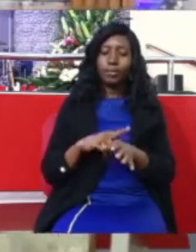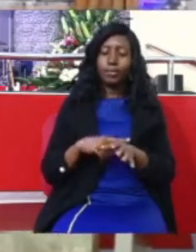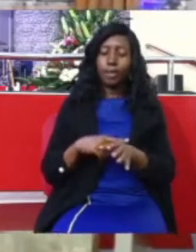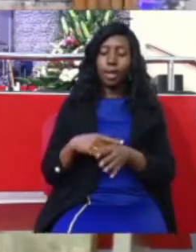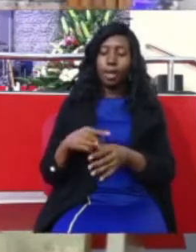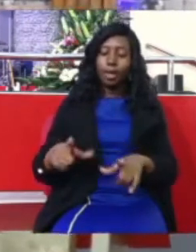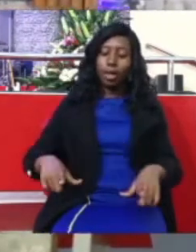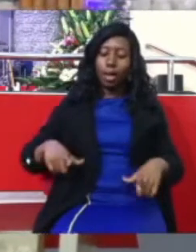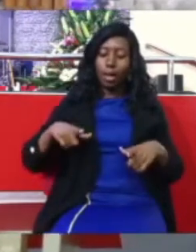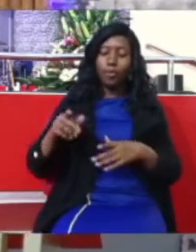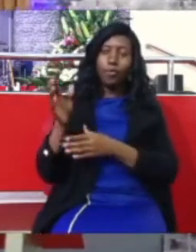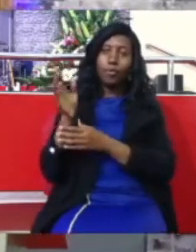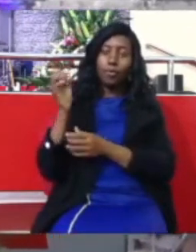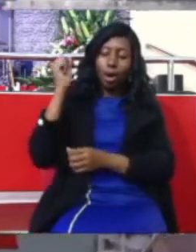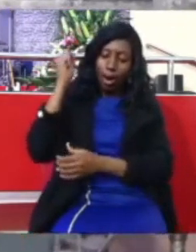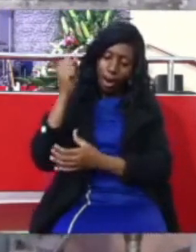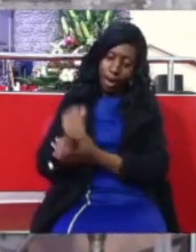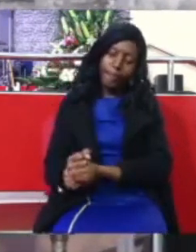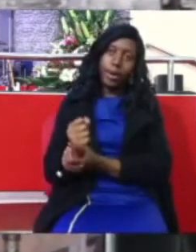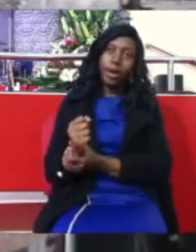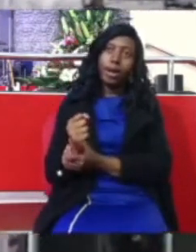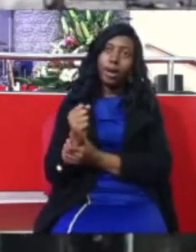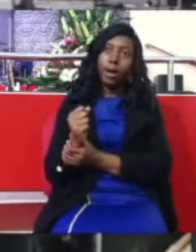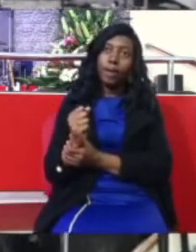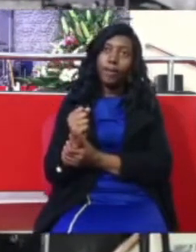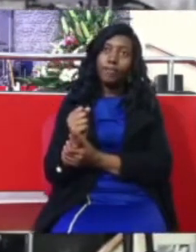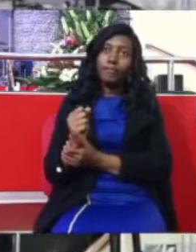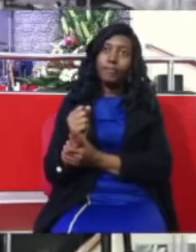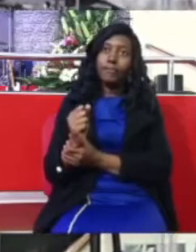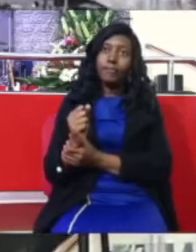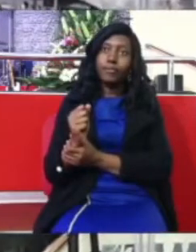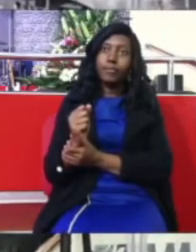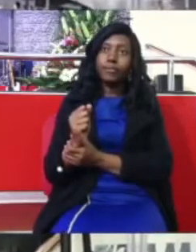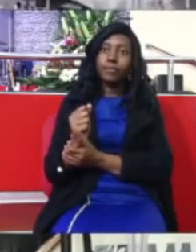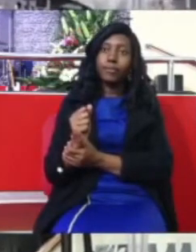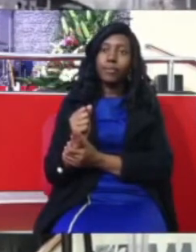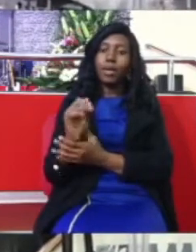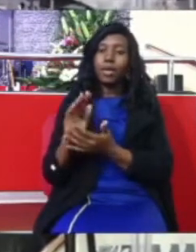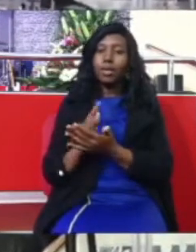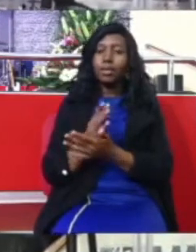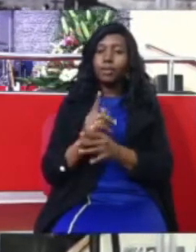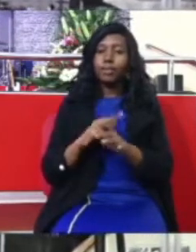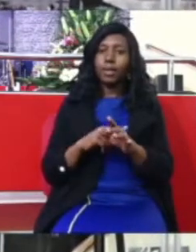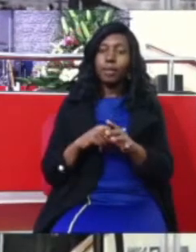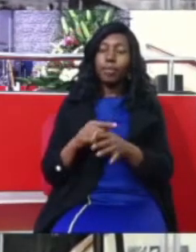is saying, how can I do this without informing my friend Abraham?